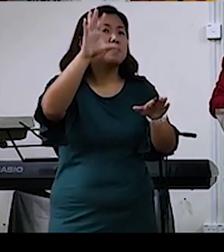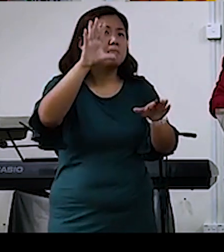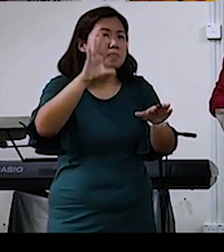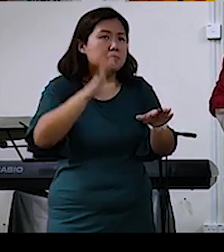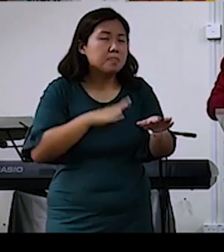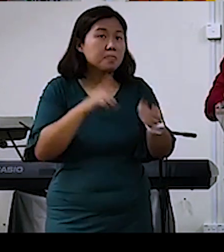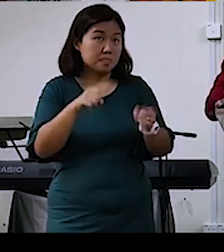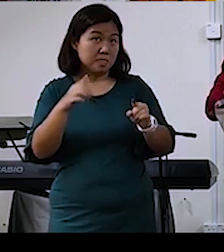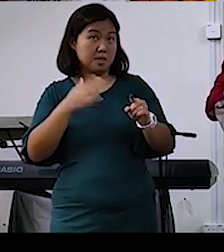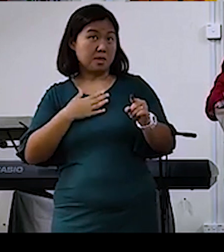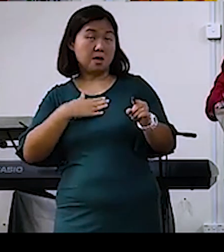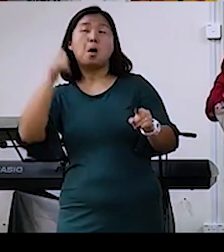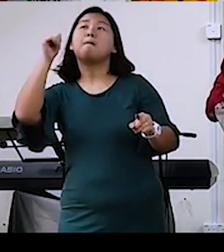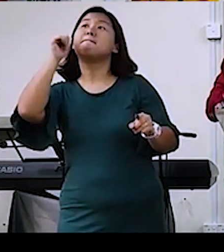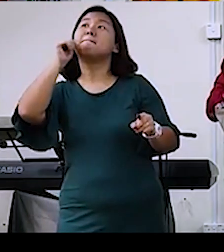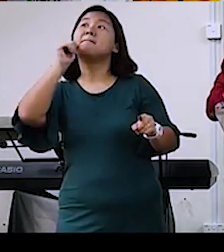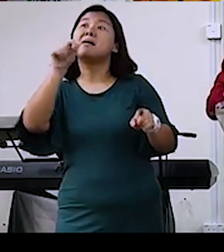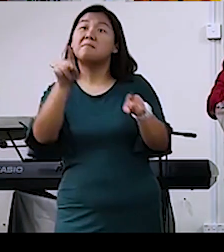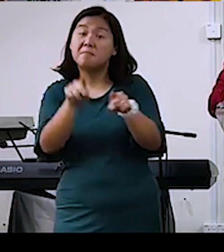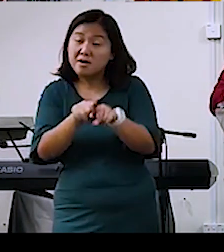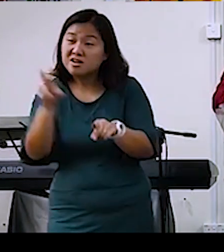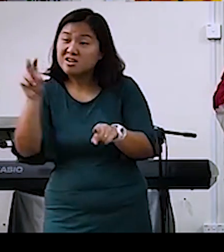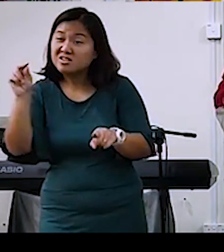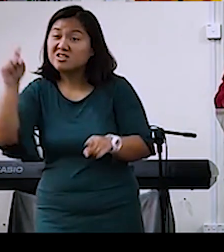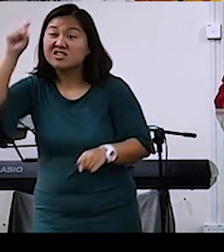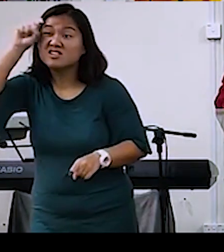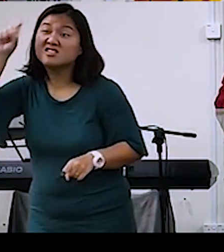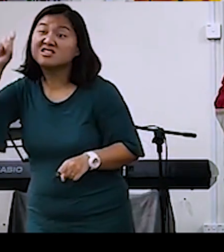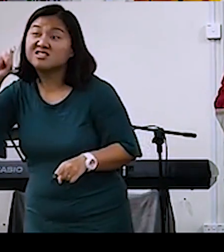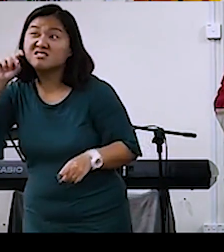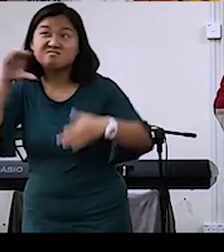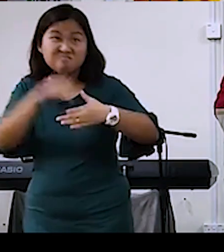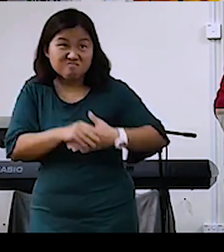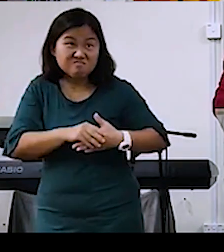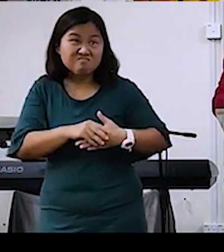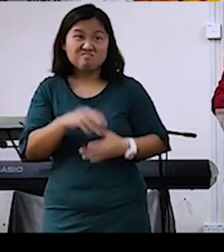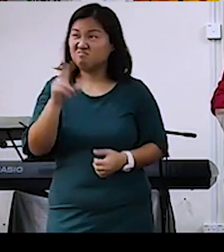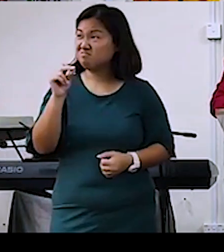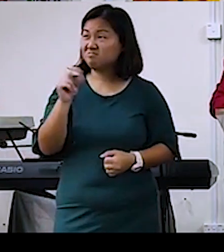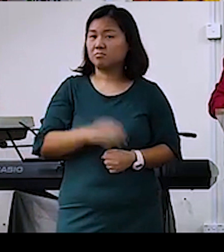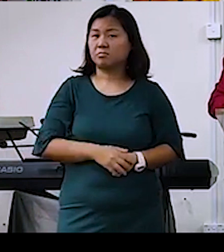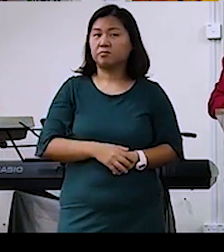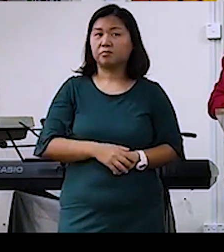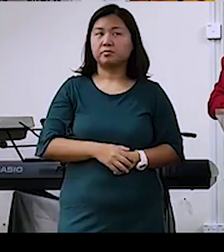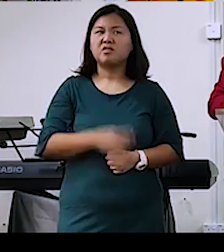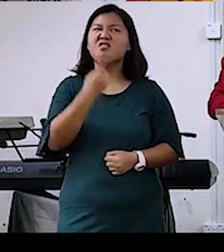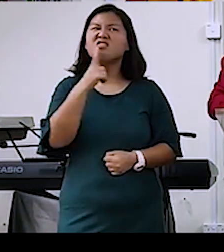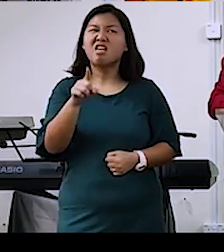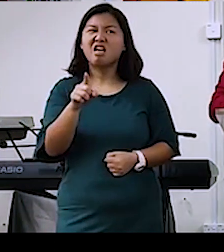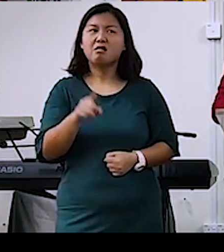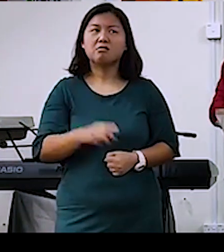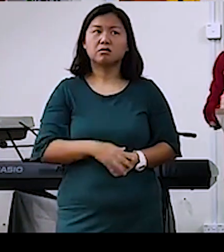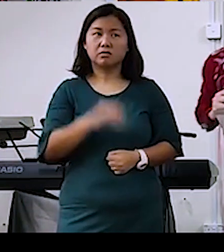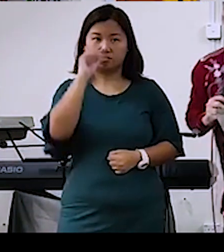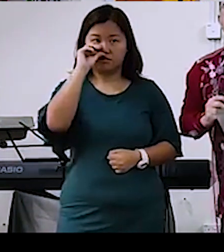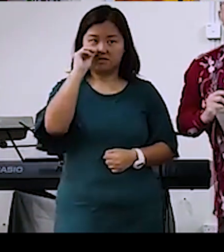sex partner. Who can say amen? Renounce and not announce. You